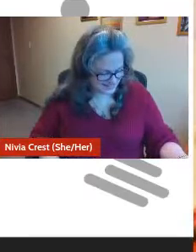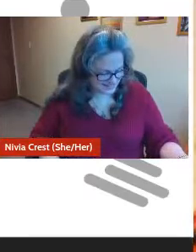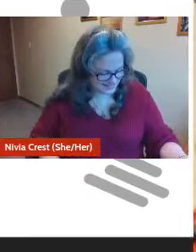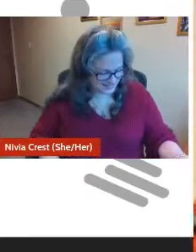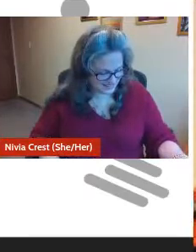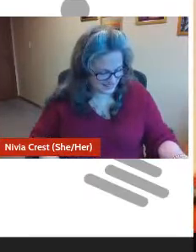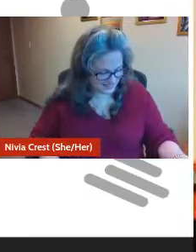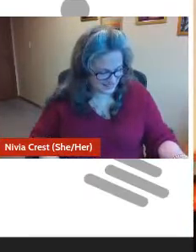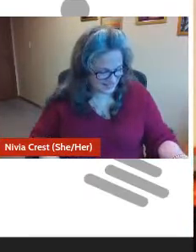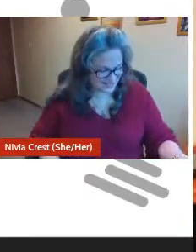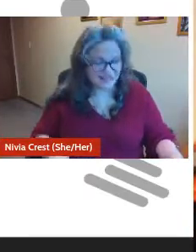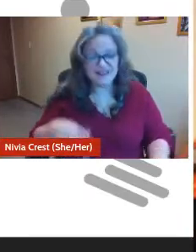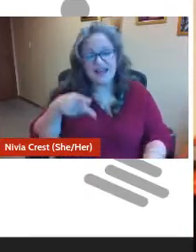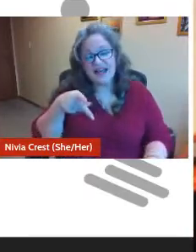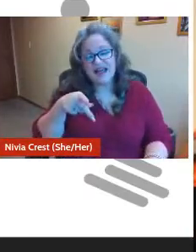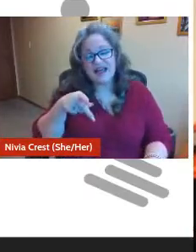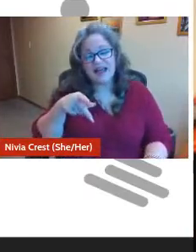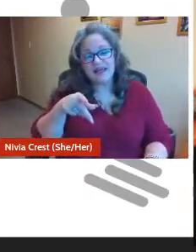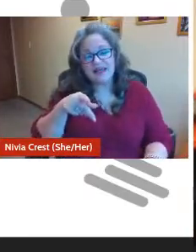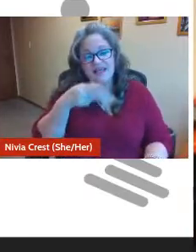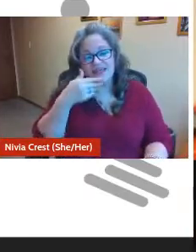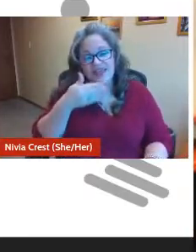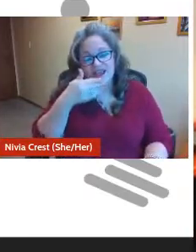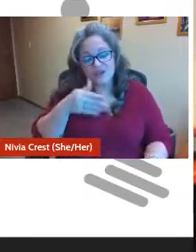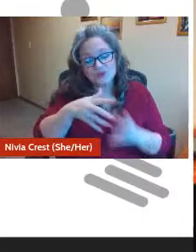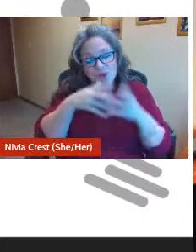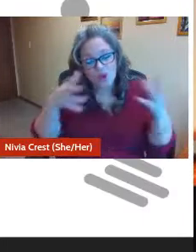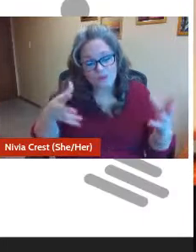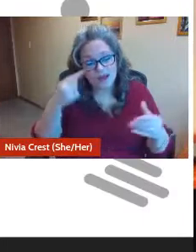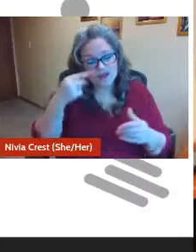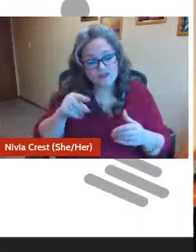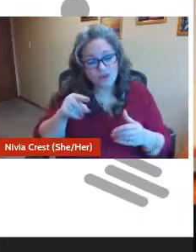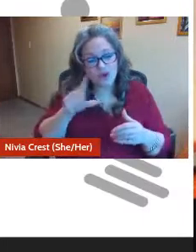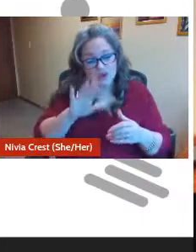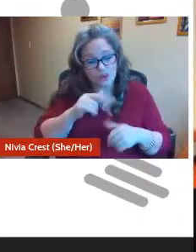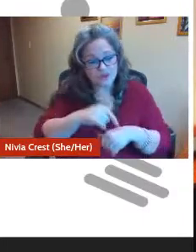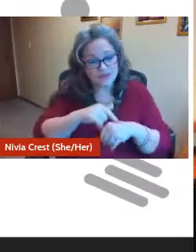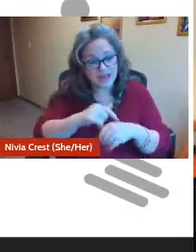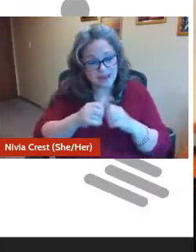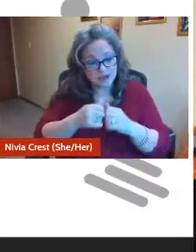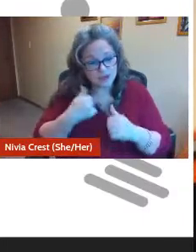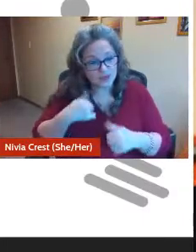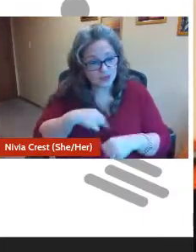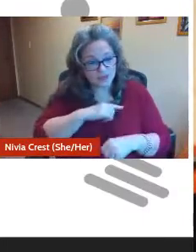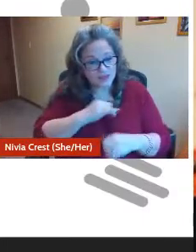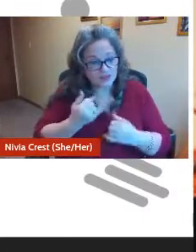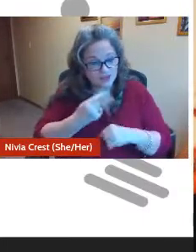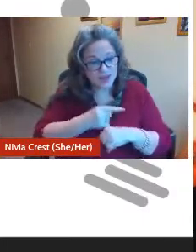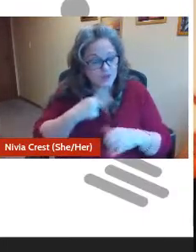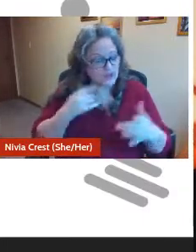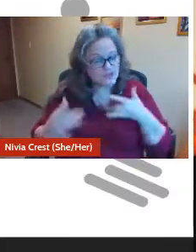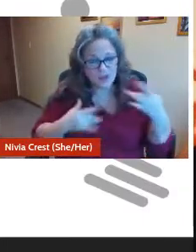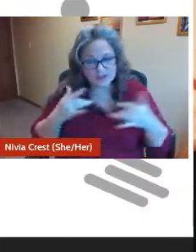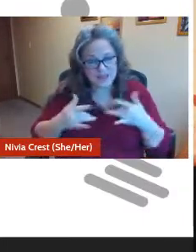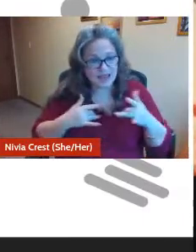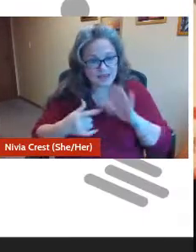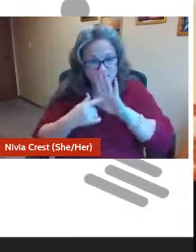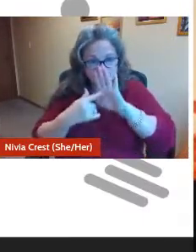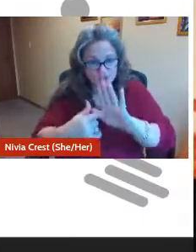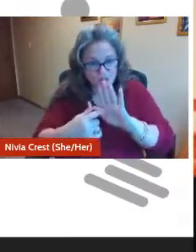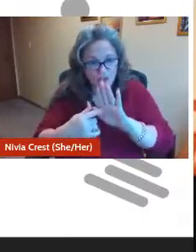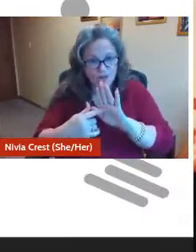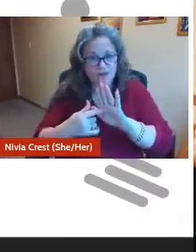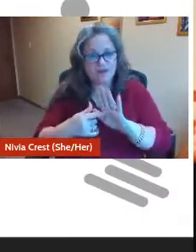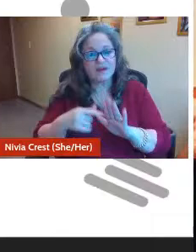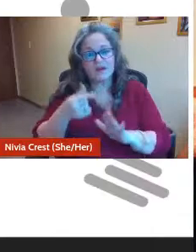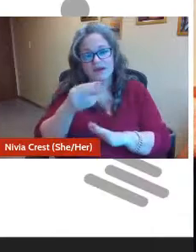much for you all spending your time with us today. We are so excited to really spotlight Ms.